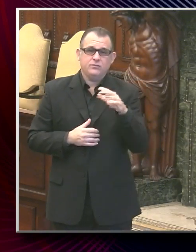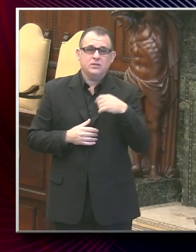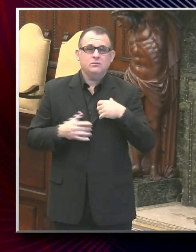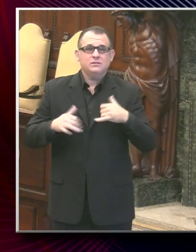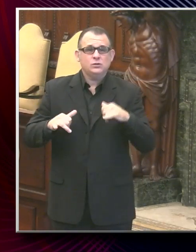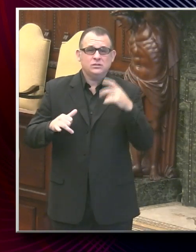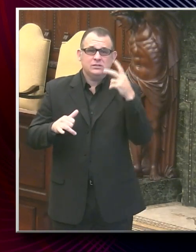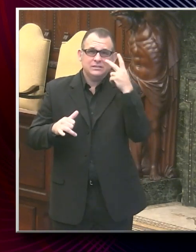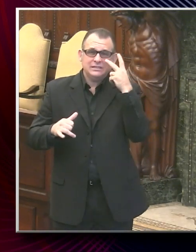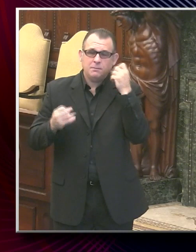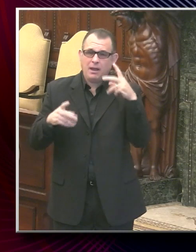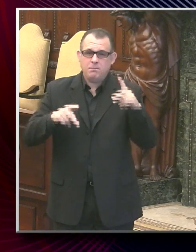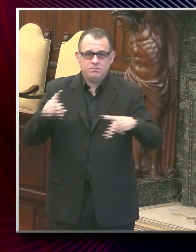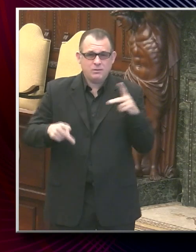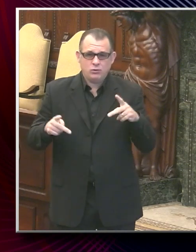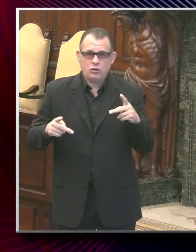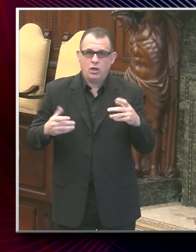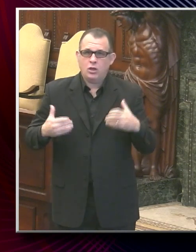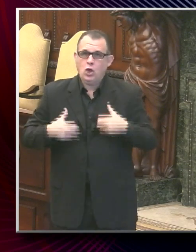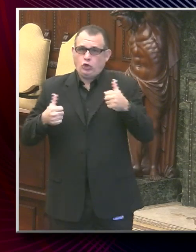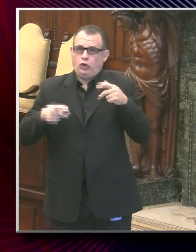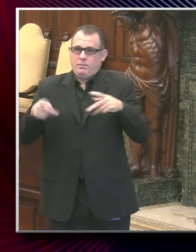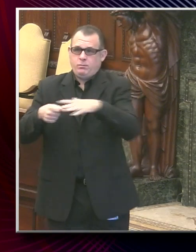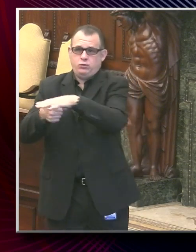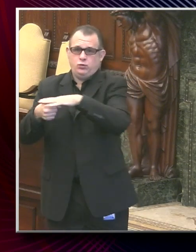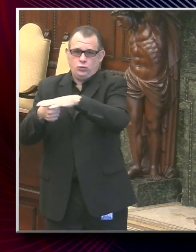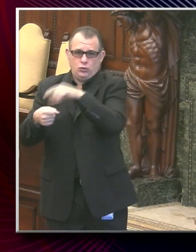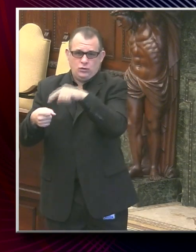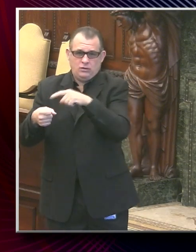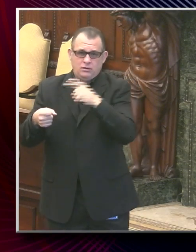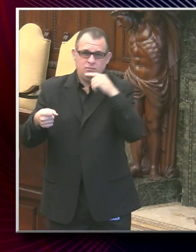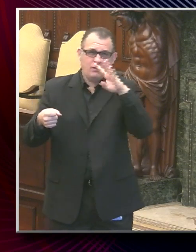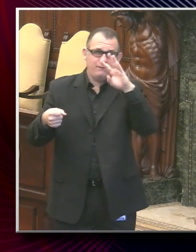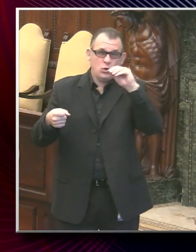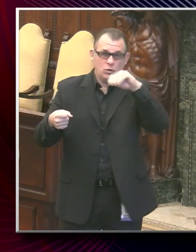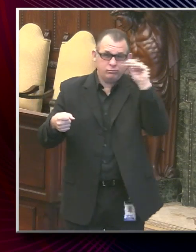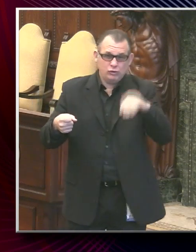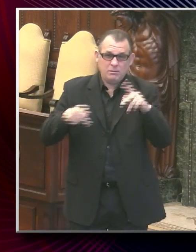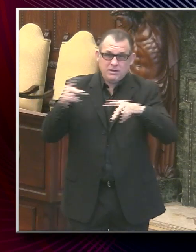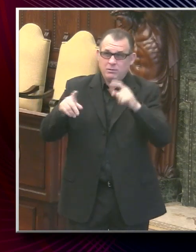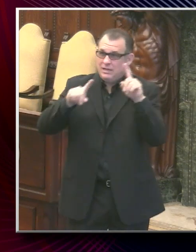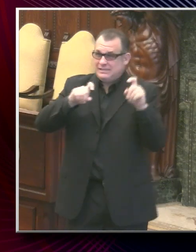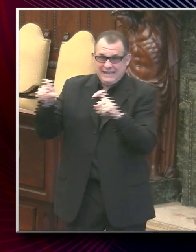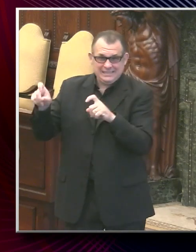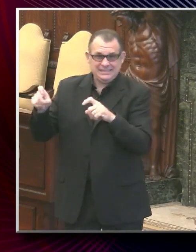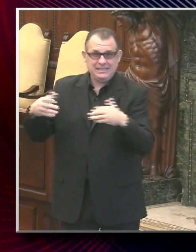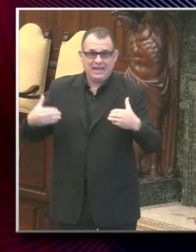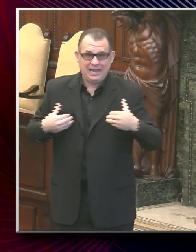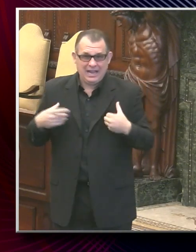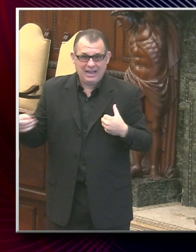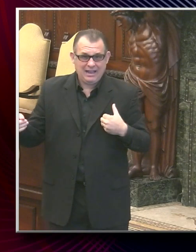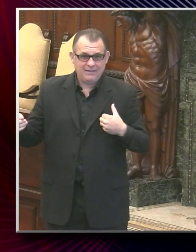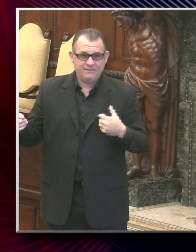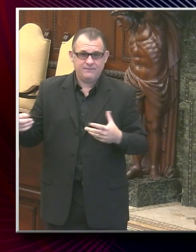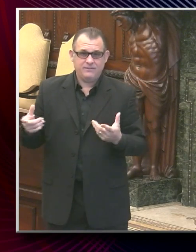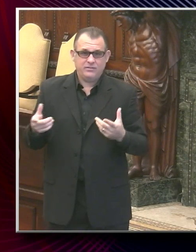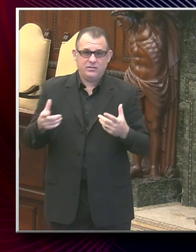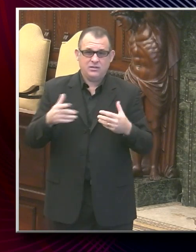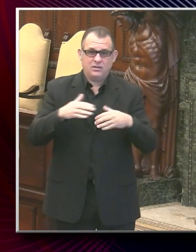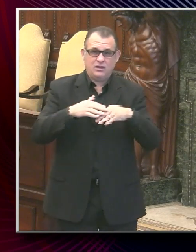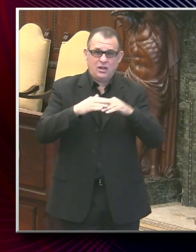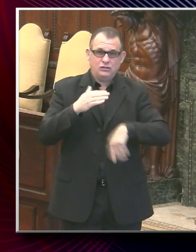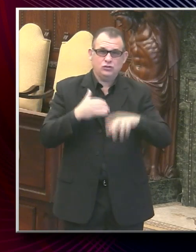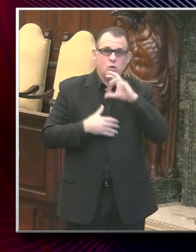of people who are younger, young adults. About 40% of the people in the past few days with this infection have been under the age of